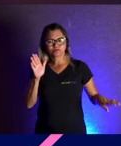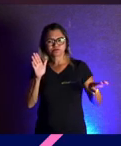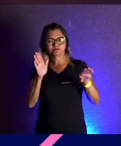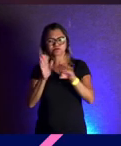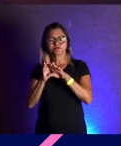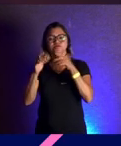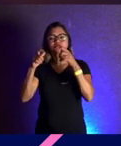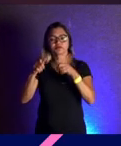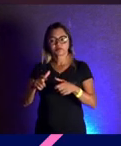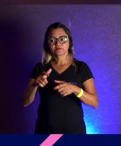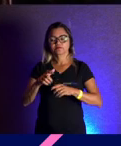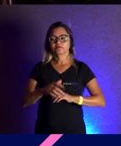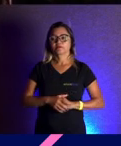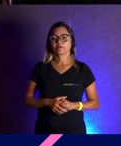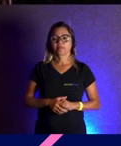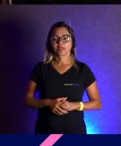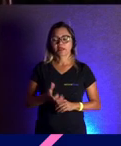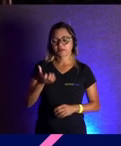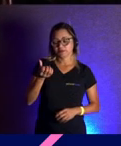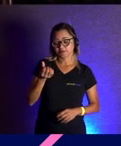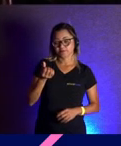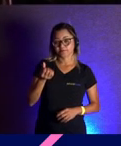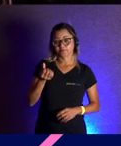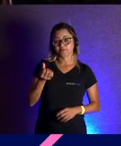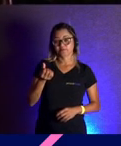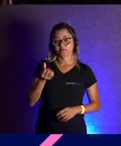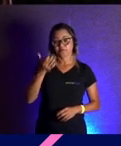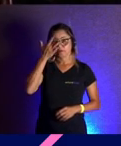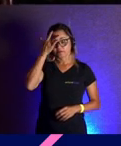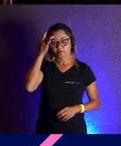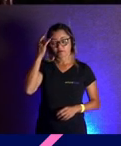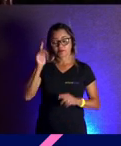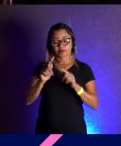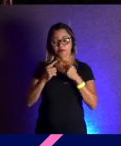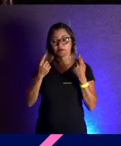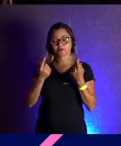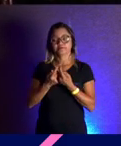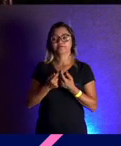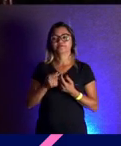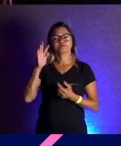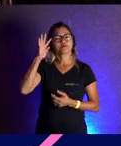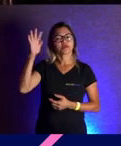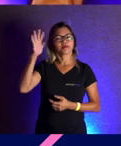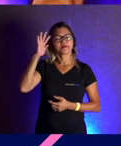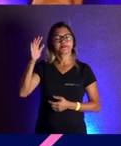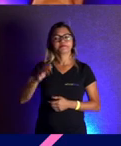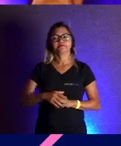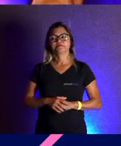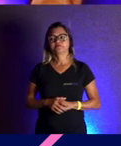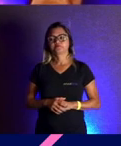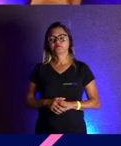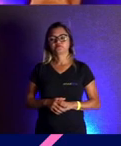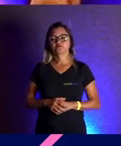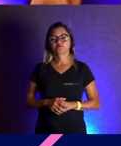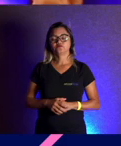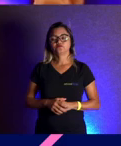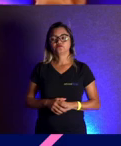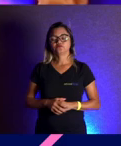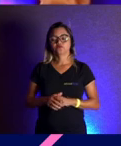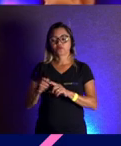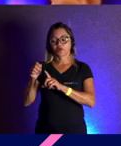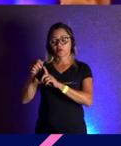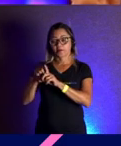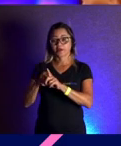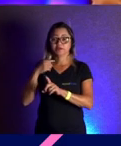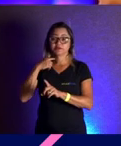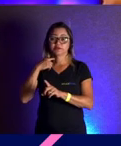And there's 6 people on the team. Now, so let's imagine that 1 month in March, they worked really hard and then